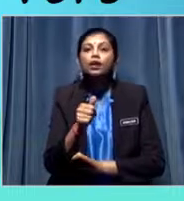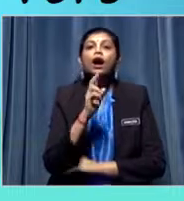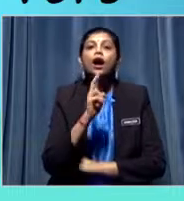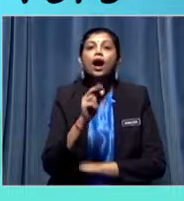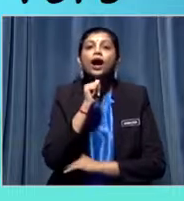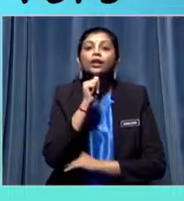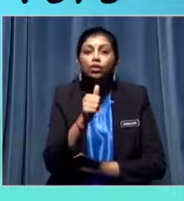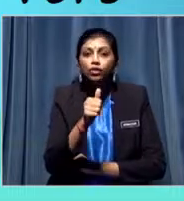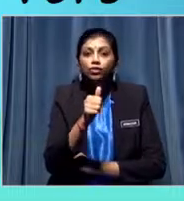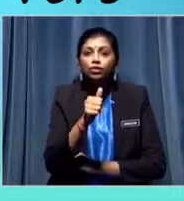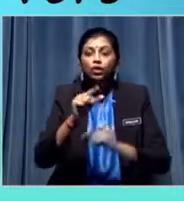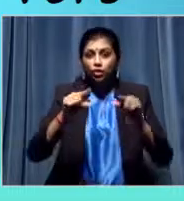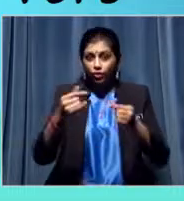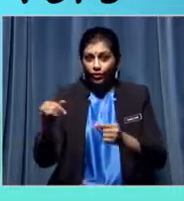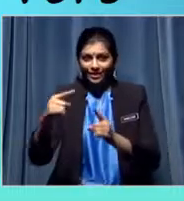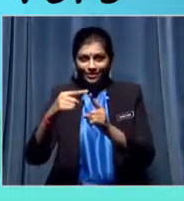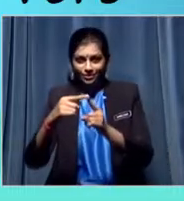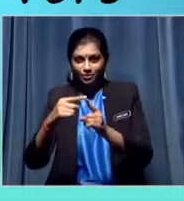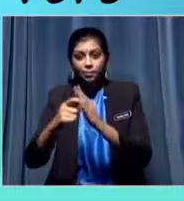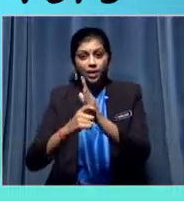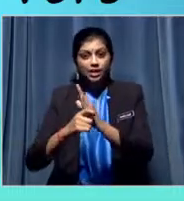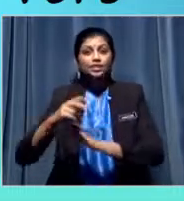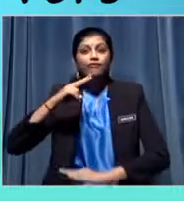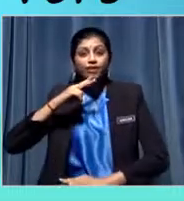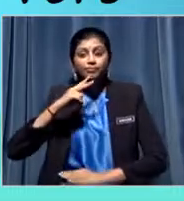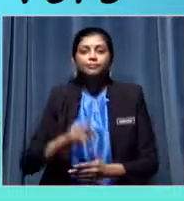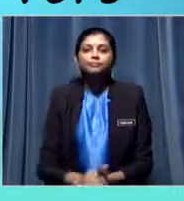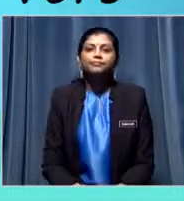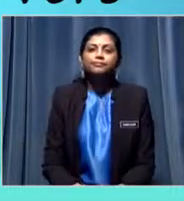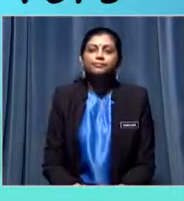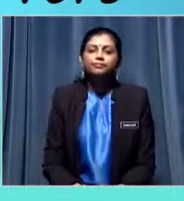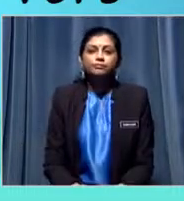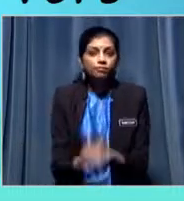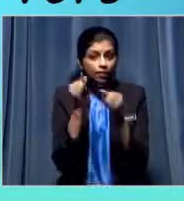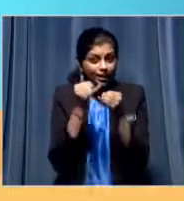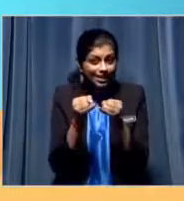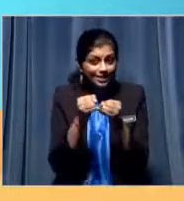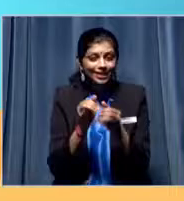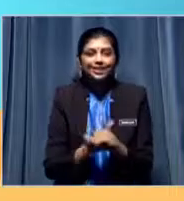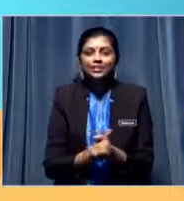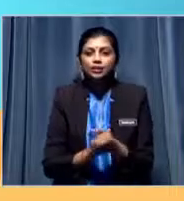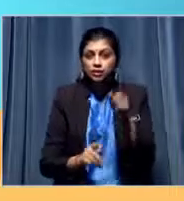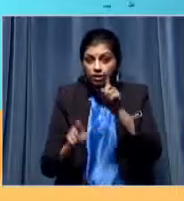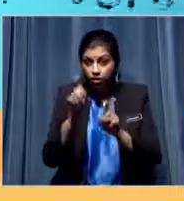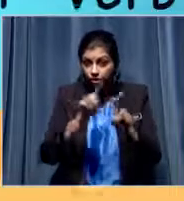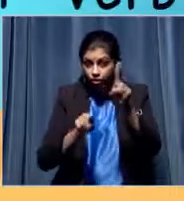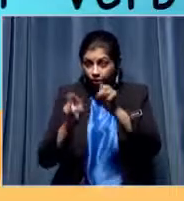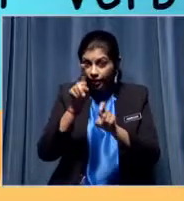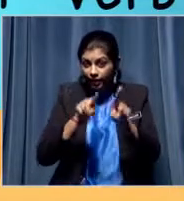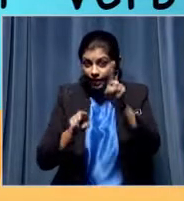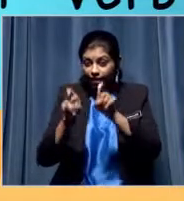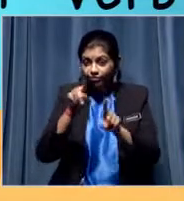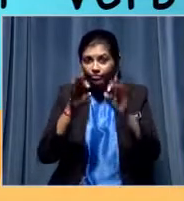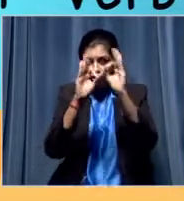to plus verb in base form. And lastly, the interrogative form of